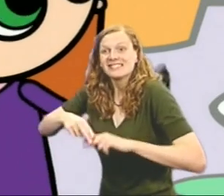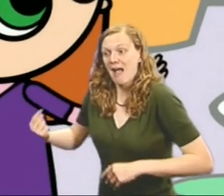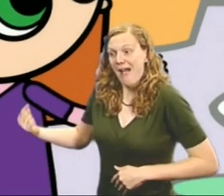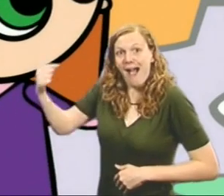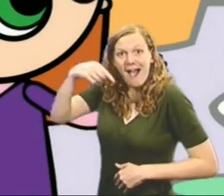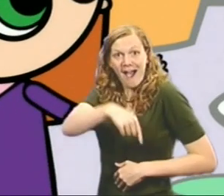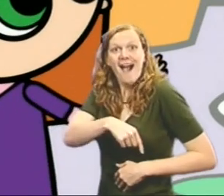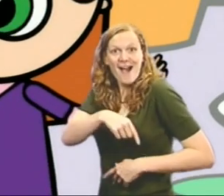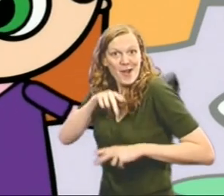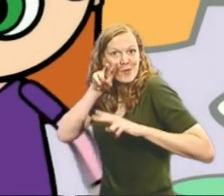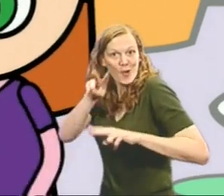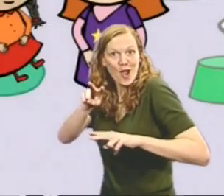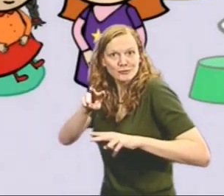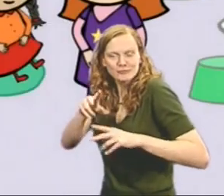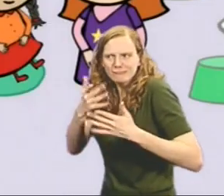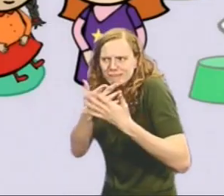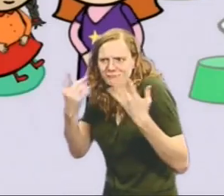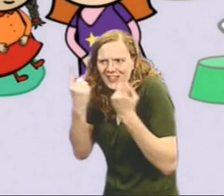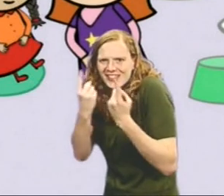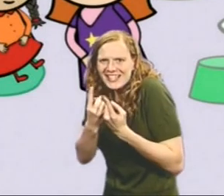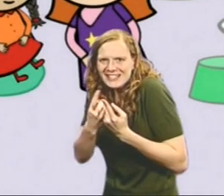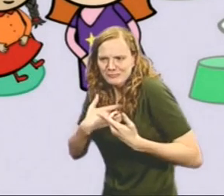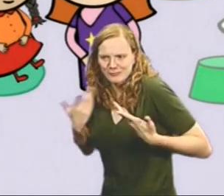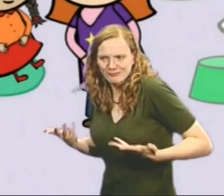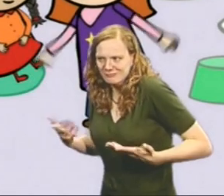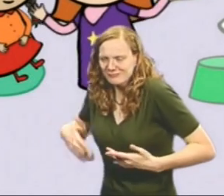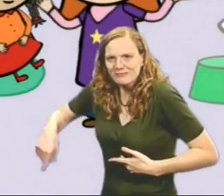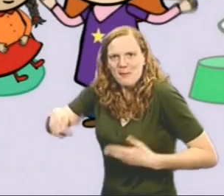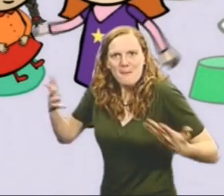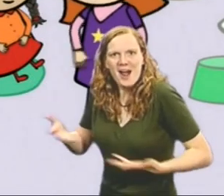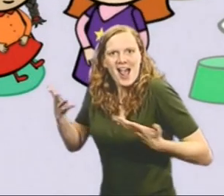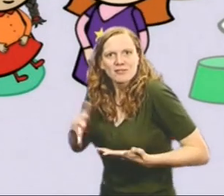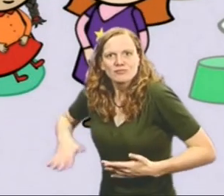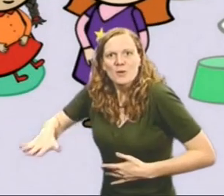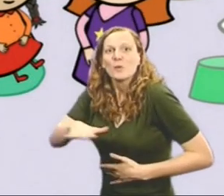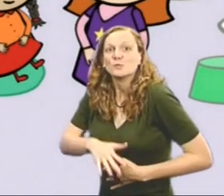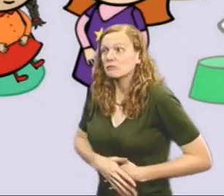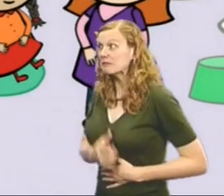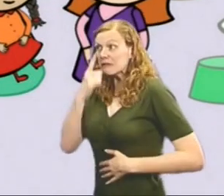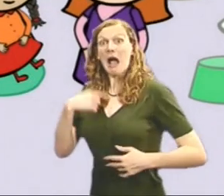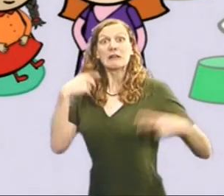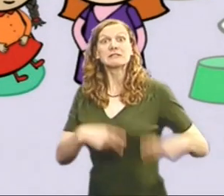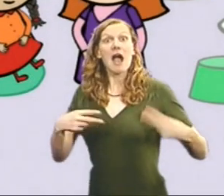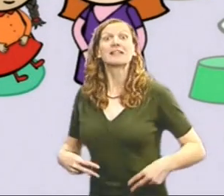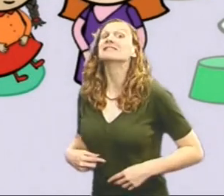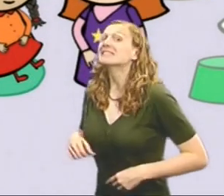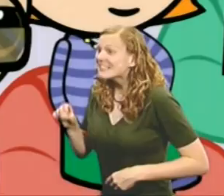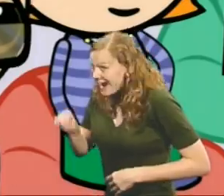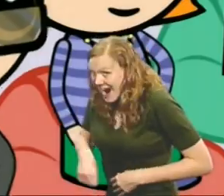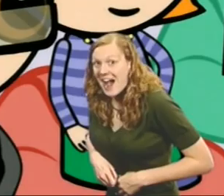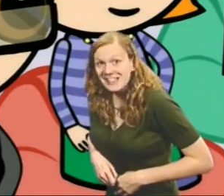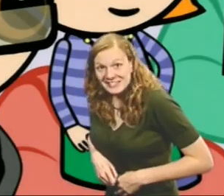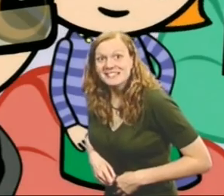see all the things that we do at playgroup. Can we do some dancing? Yes, and we're going to do some poetry